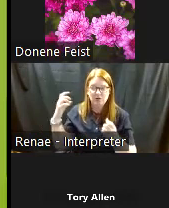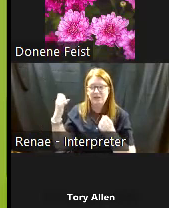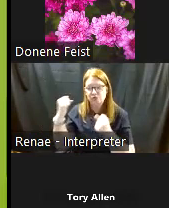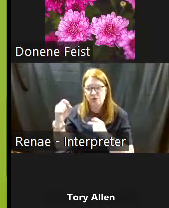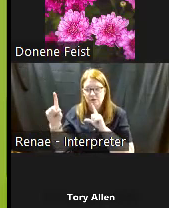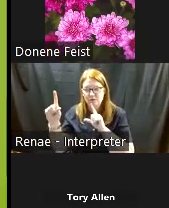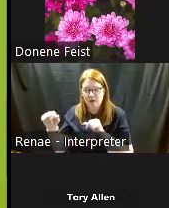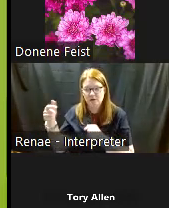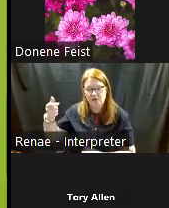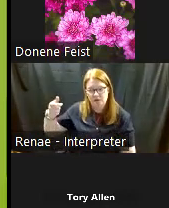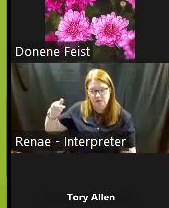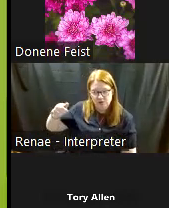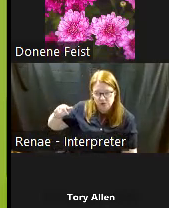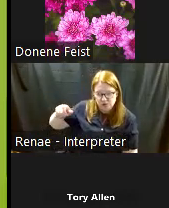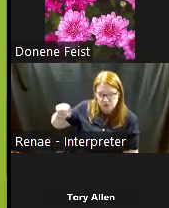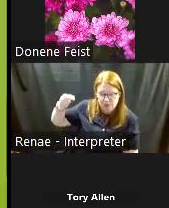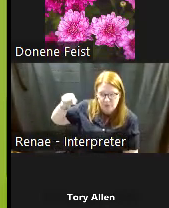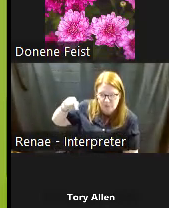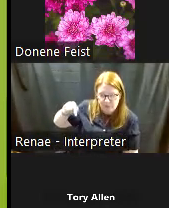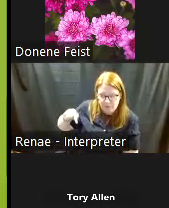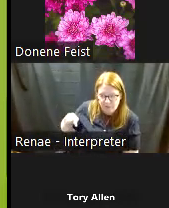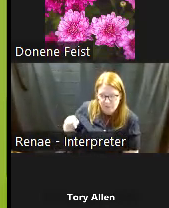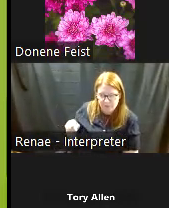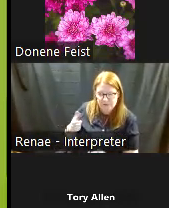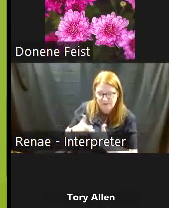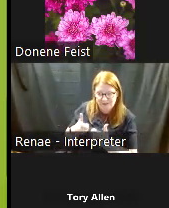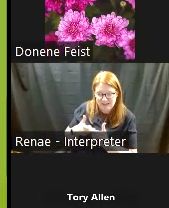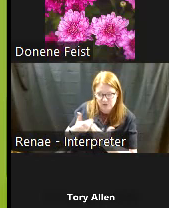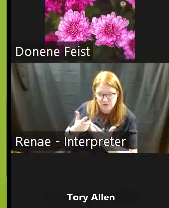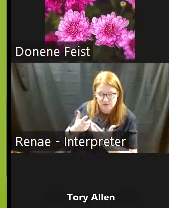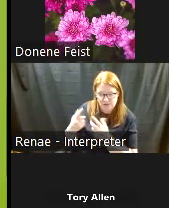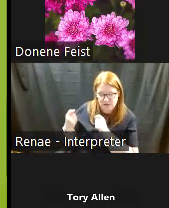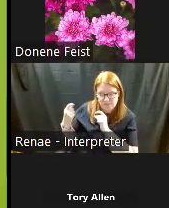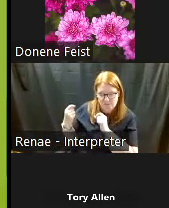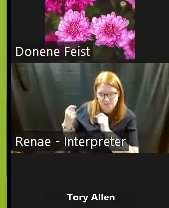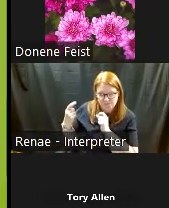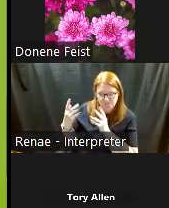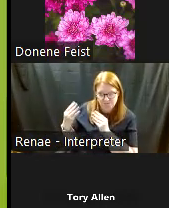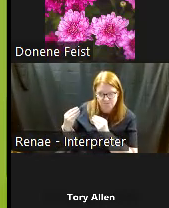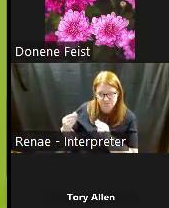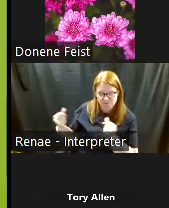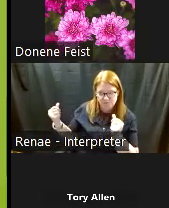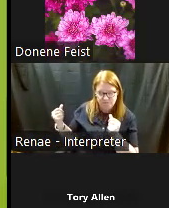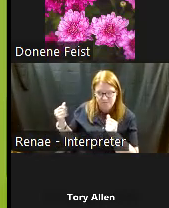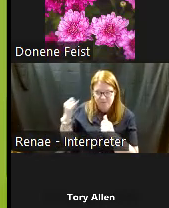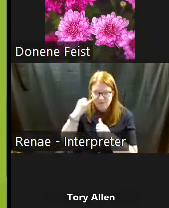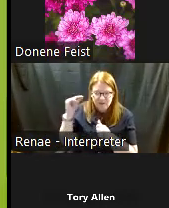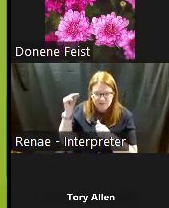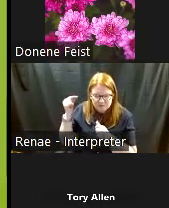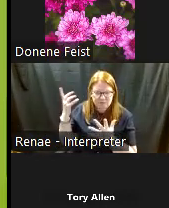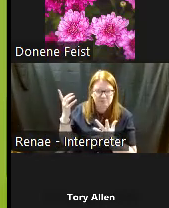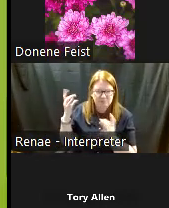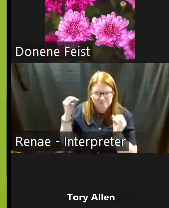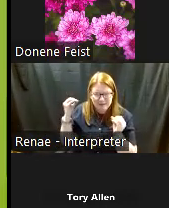and then slowly turn it down until the electrical activity goes away. And if I'm playing a sound and the nerve isn't reacting, I know that